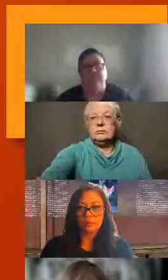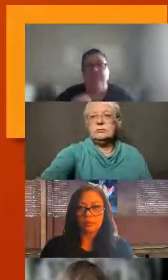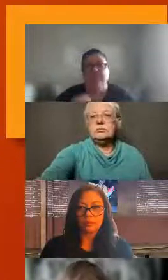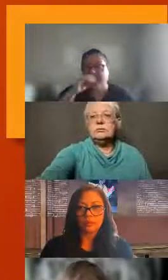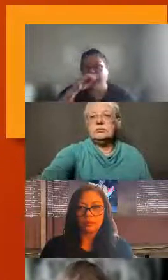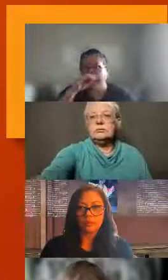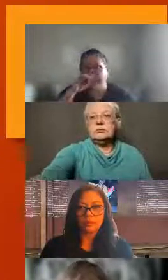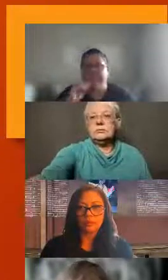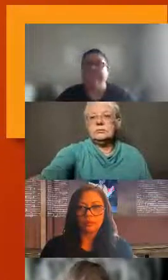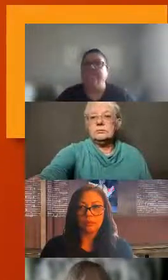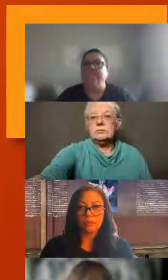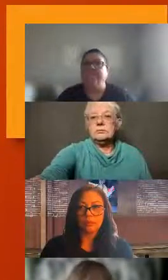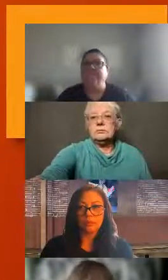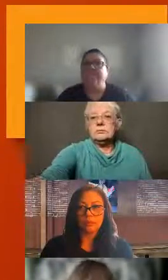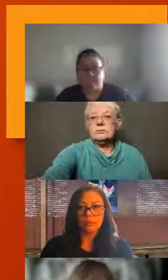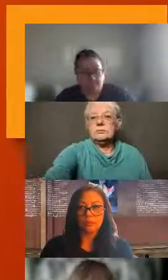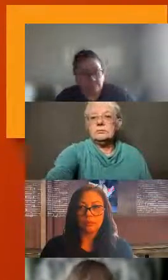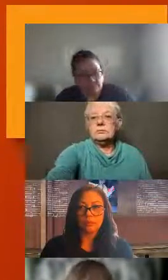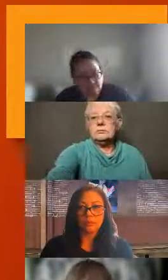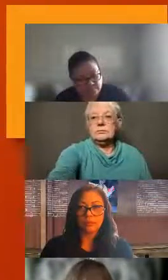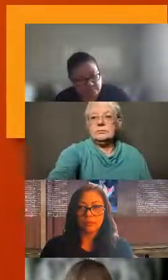Pierre?